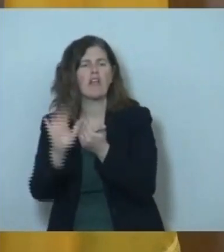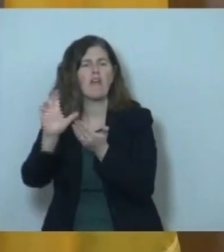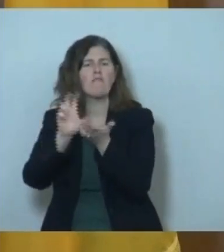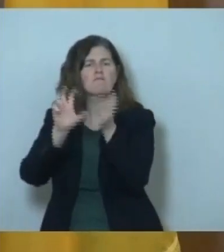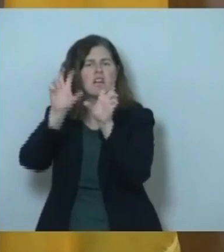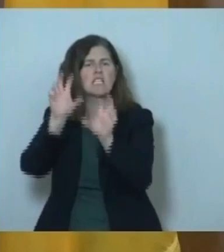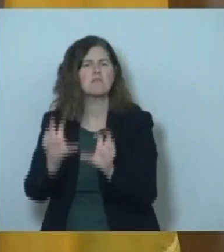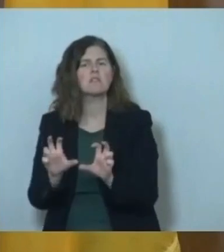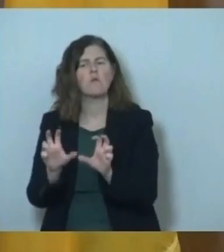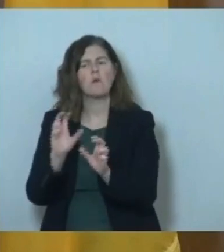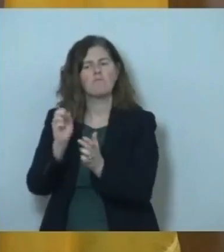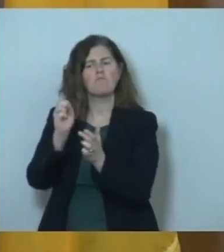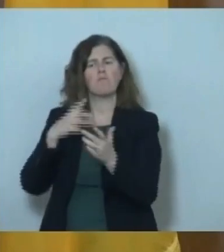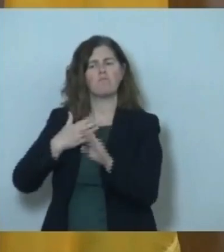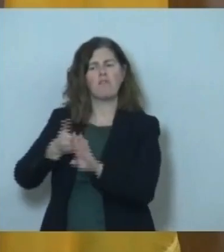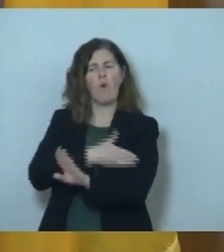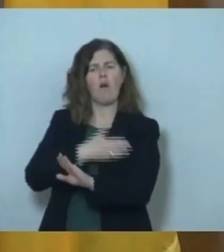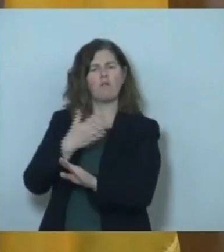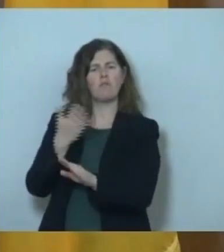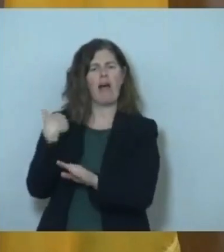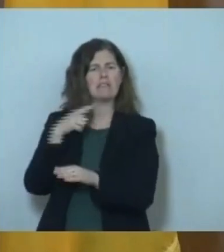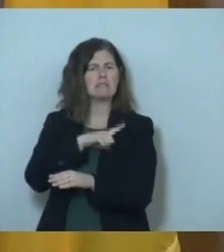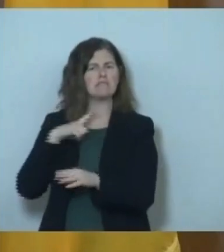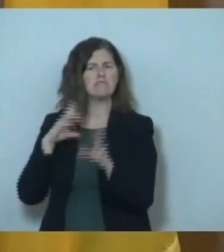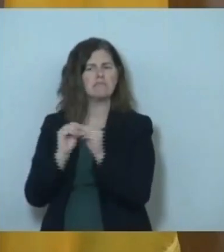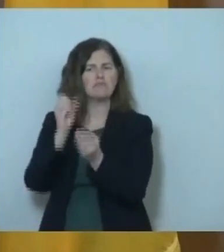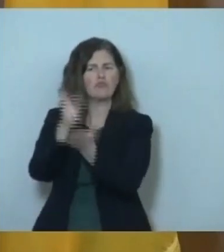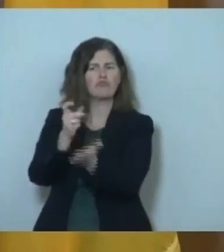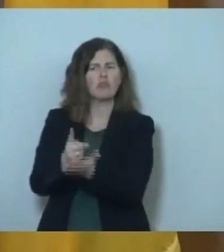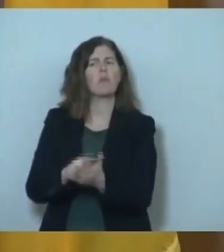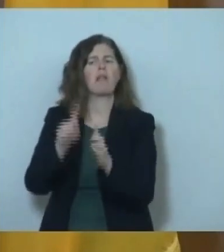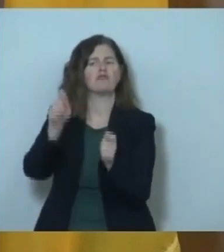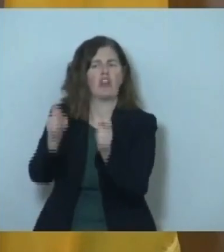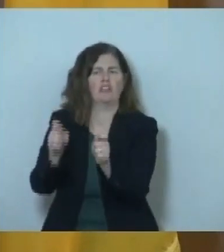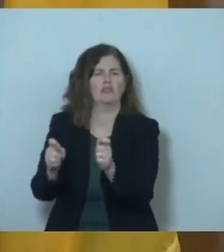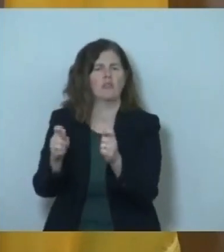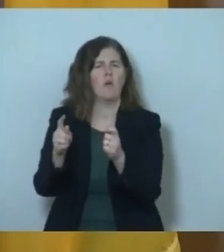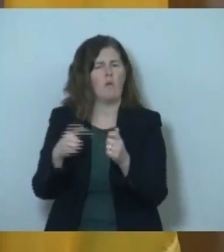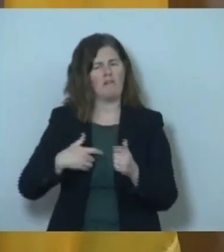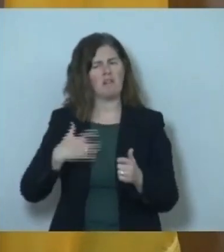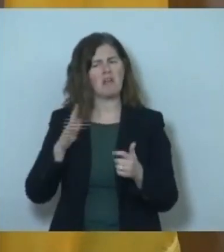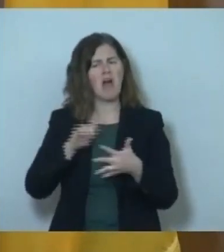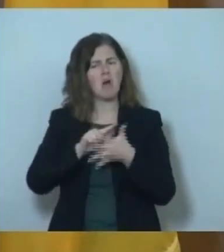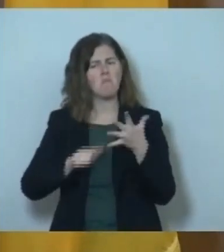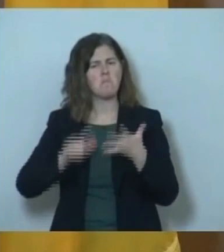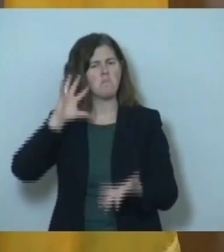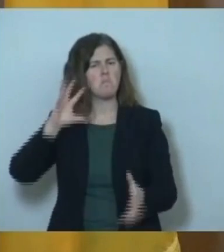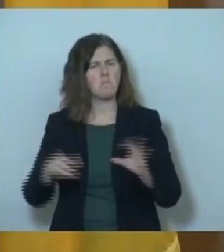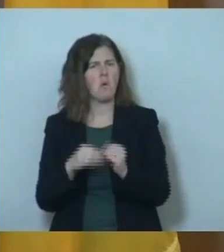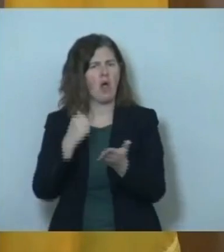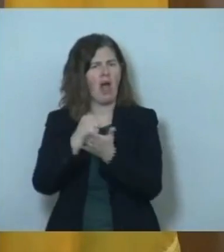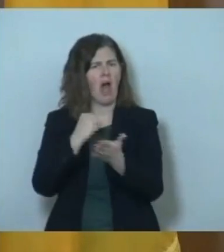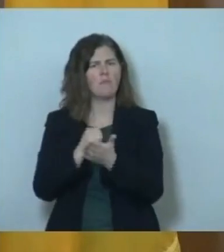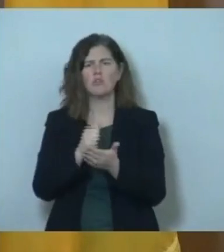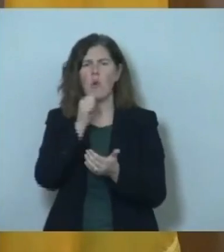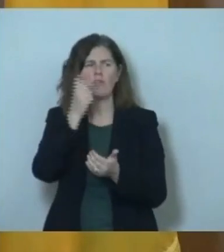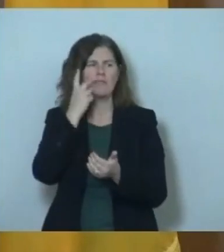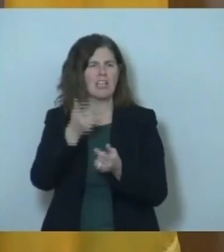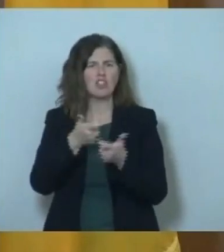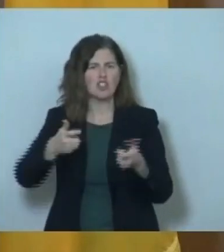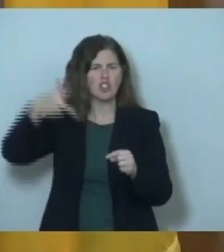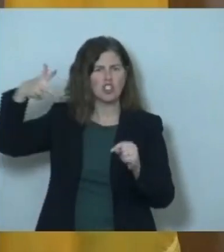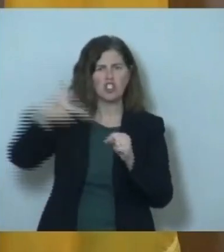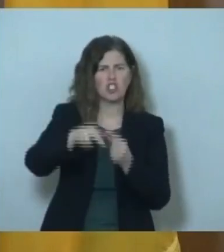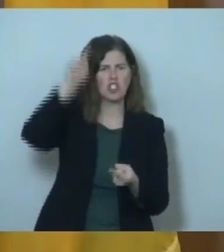were authorized and signed by me last legislative session. We think that that's going to do the trick in large part. So you wouldn't see huge cuts